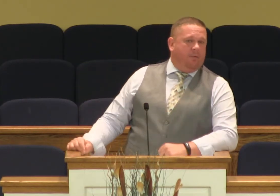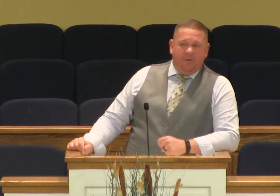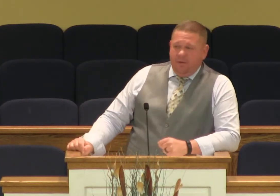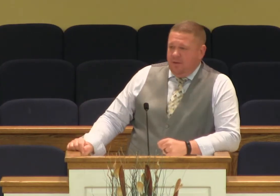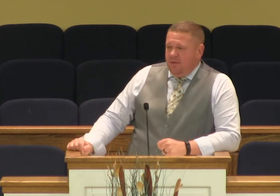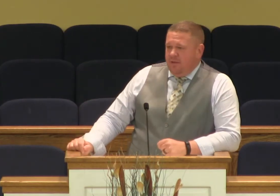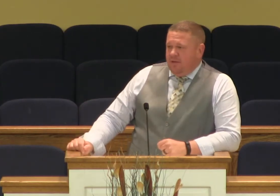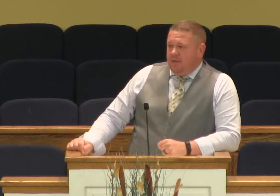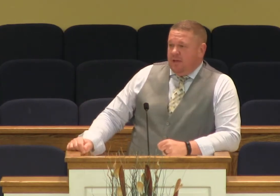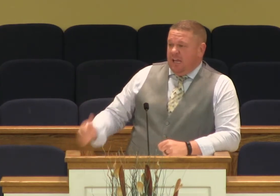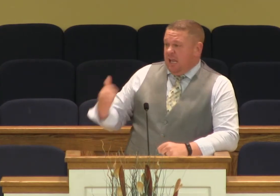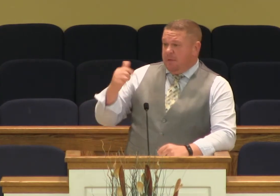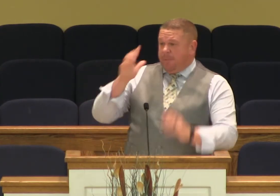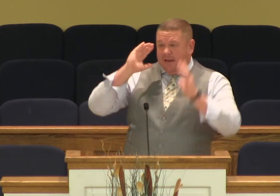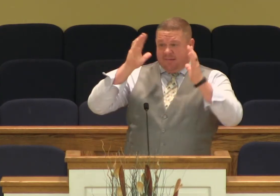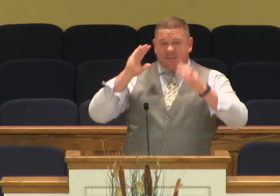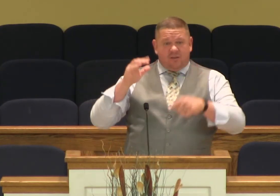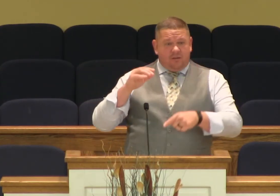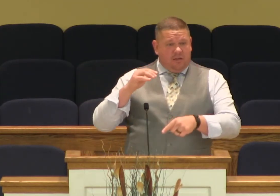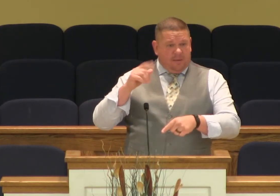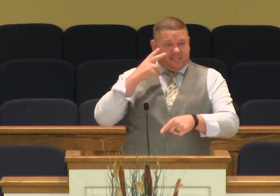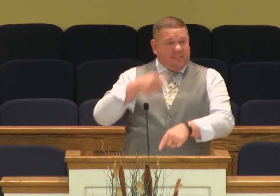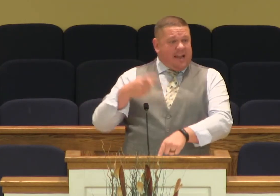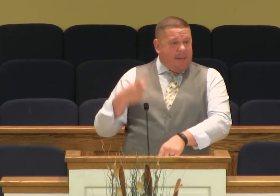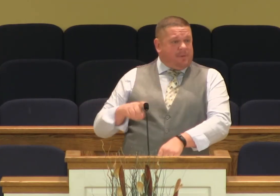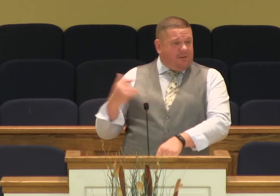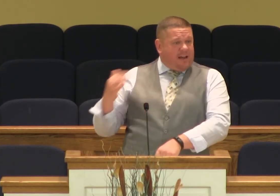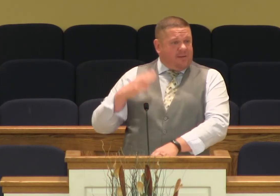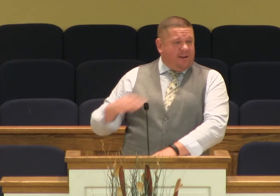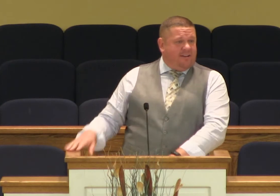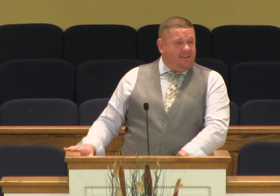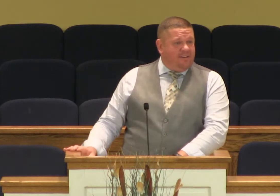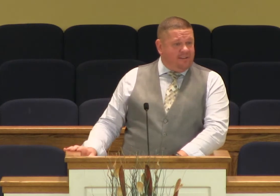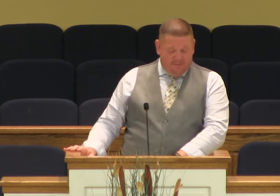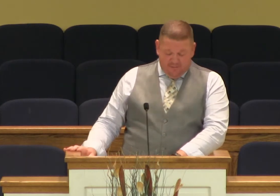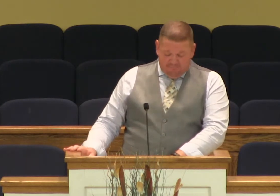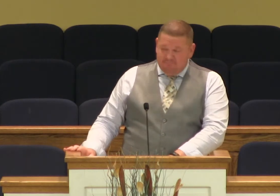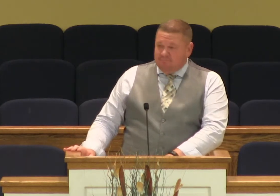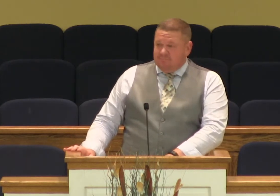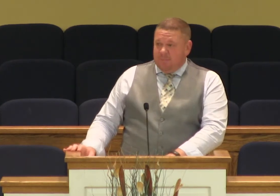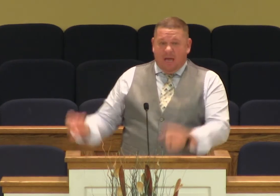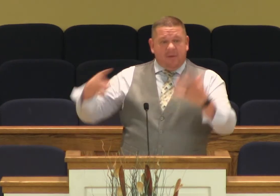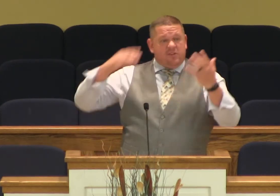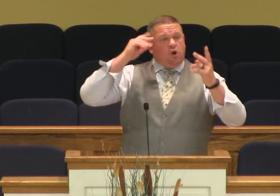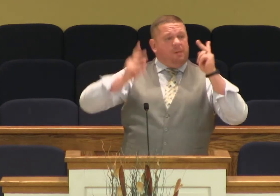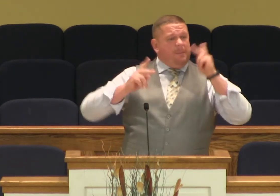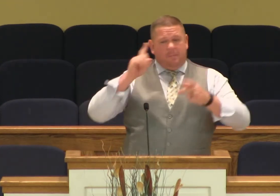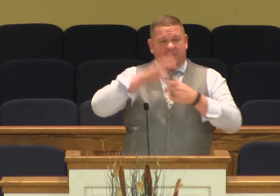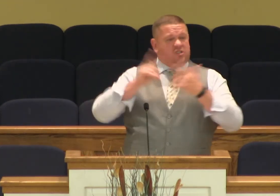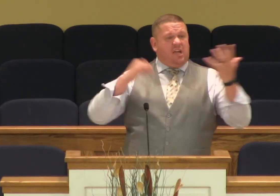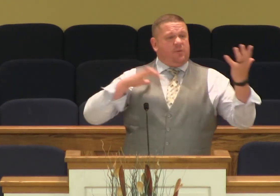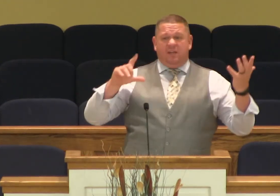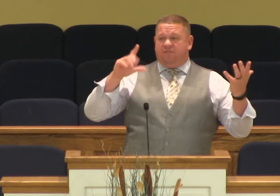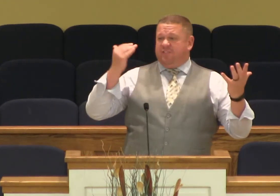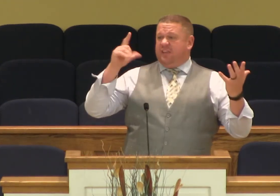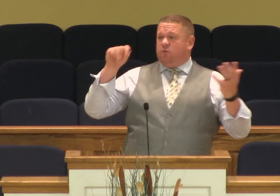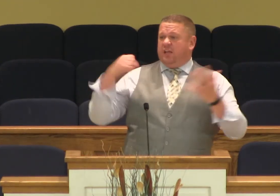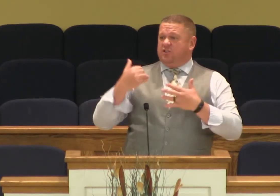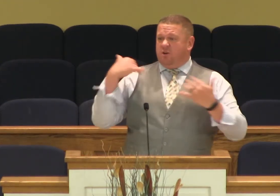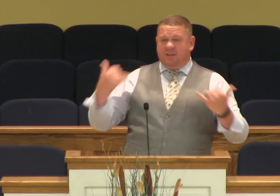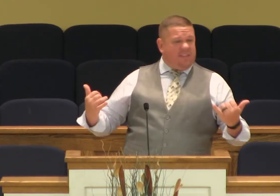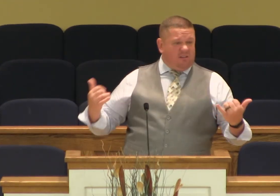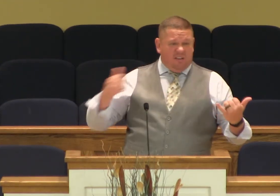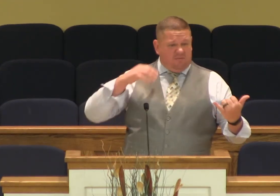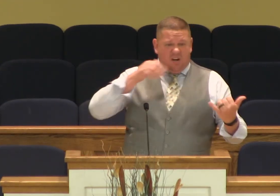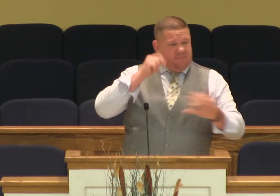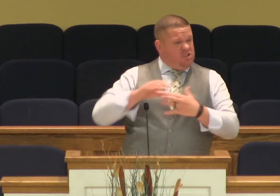Wow. Anybody paying attention? Anybody see that happening right now in America? I mean, how many of us know people that believe just like we did 15, 20 years